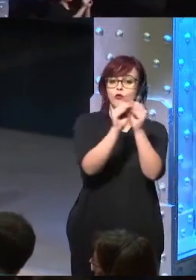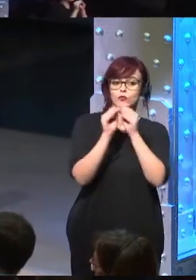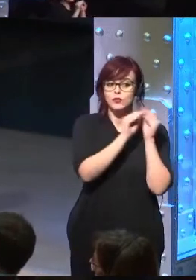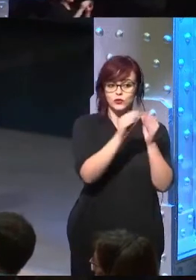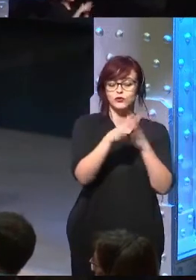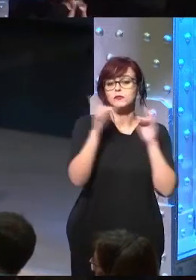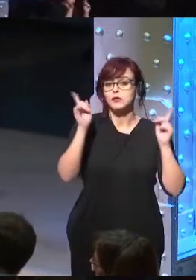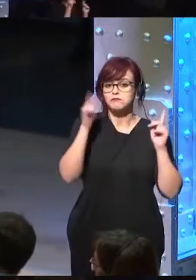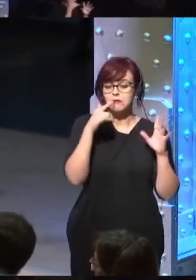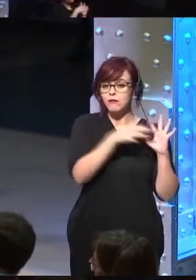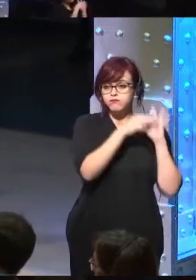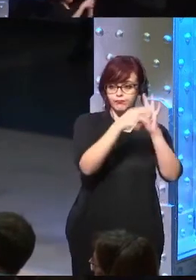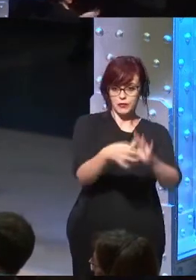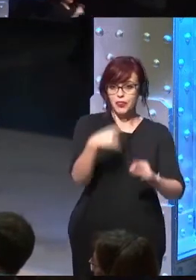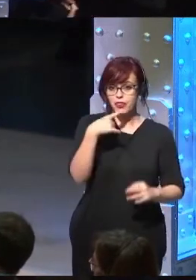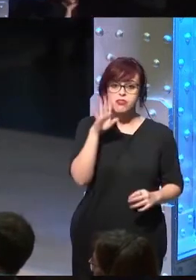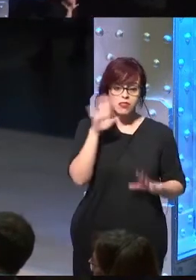I think. Run this way now.